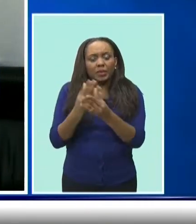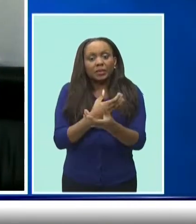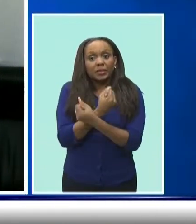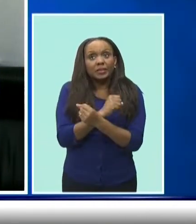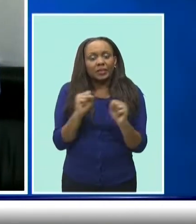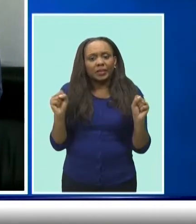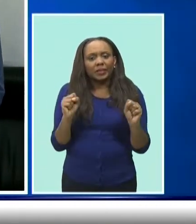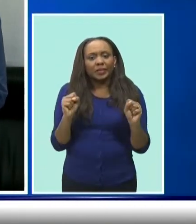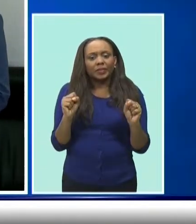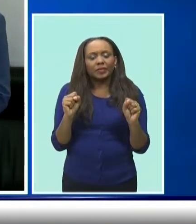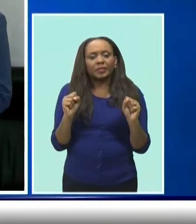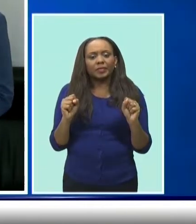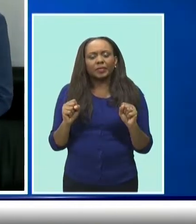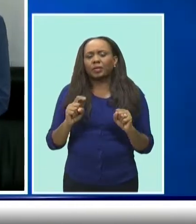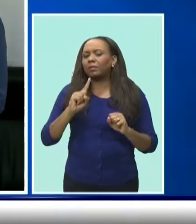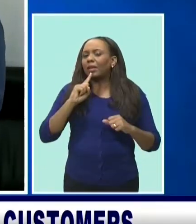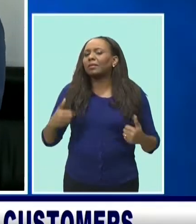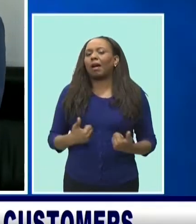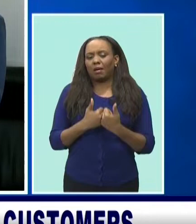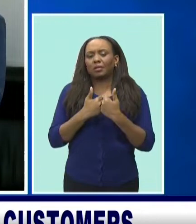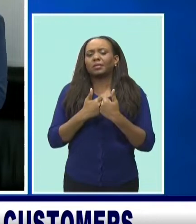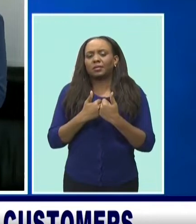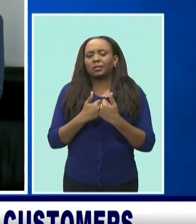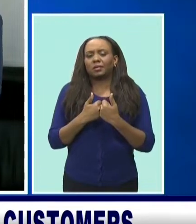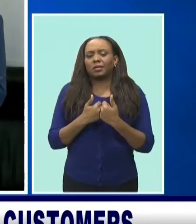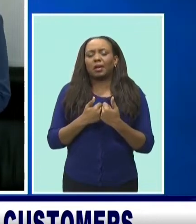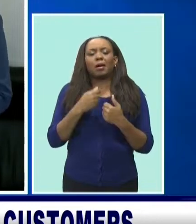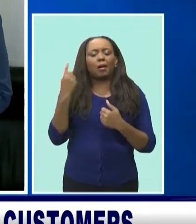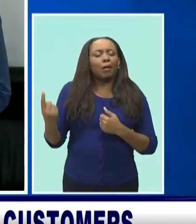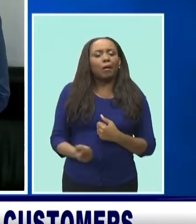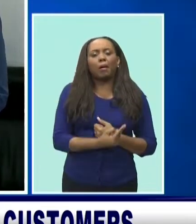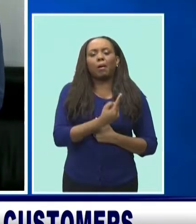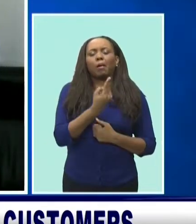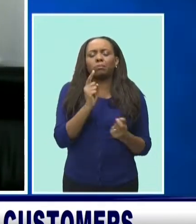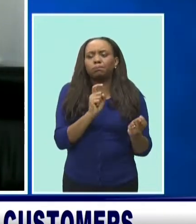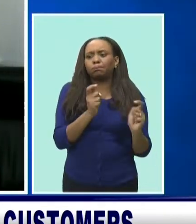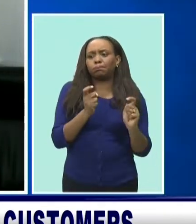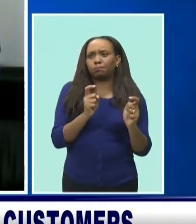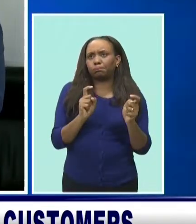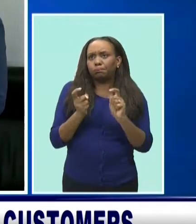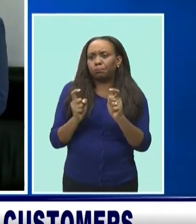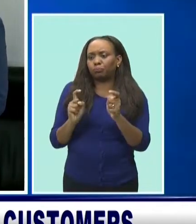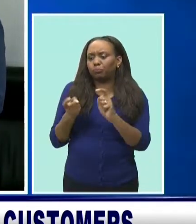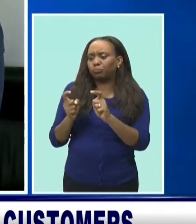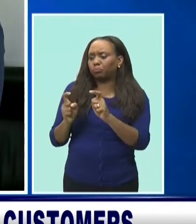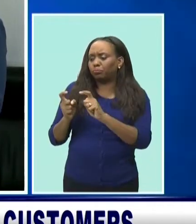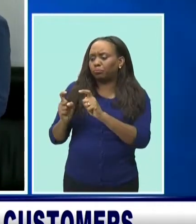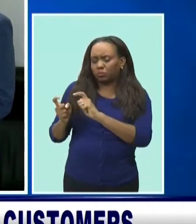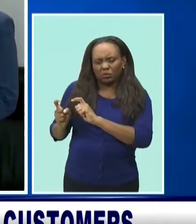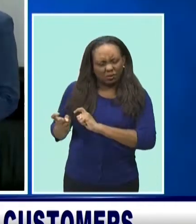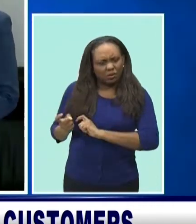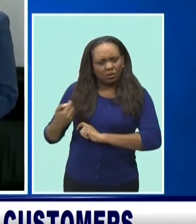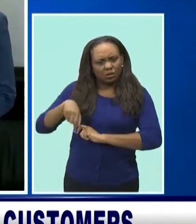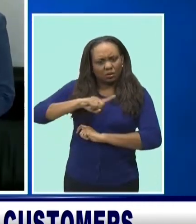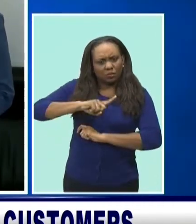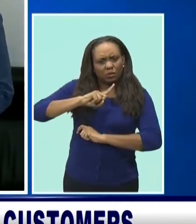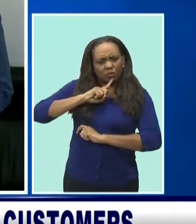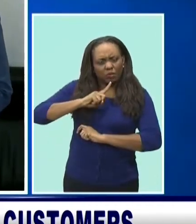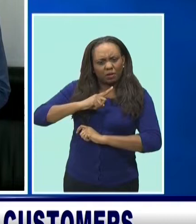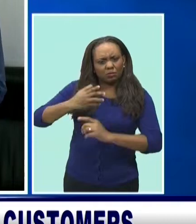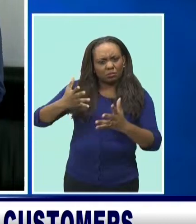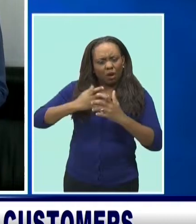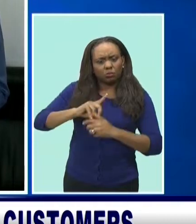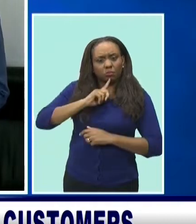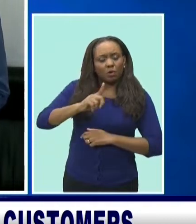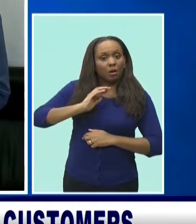a constant challenge, and it's constantly changing. So we do make a commitment to ensure that